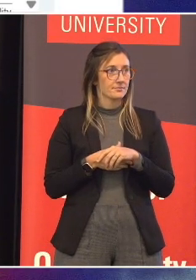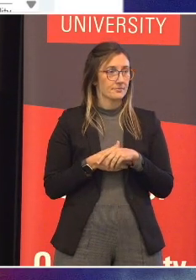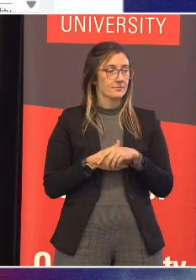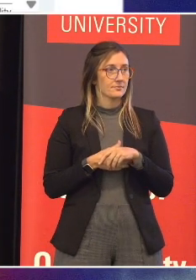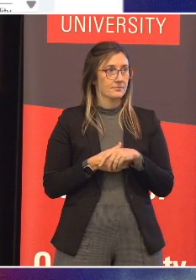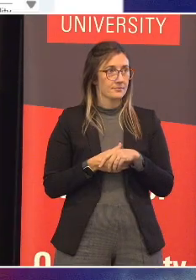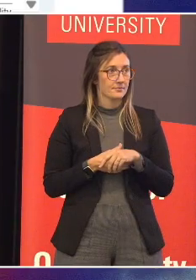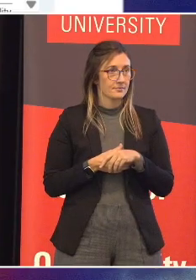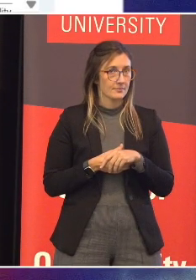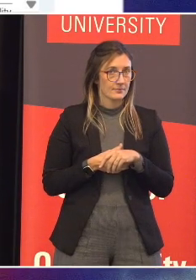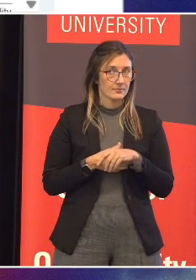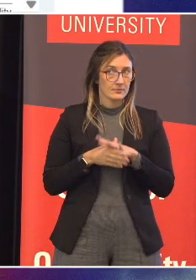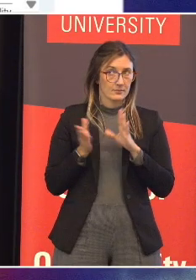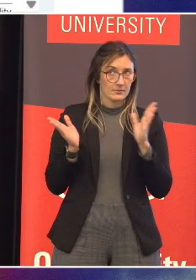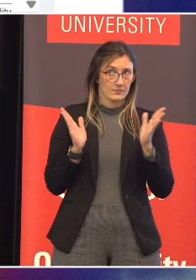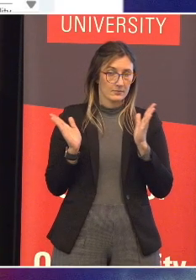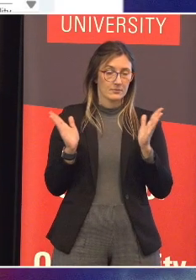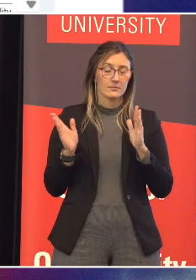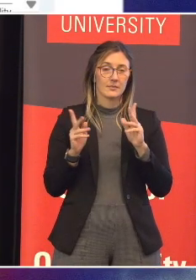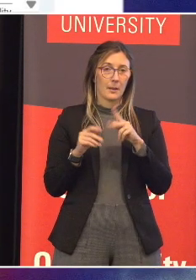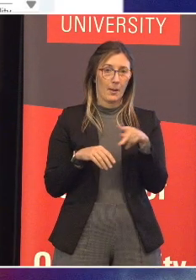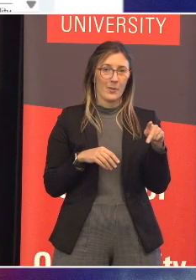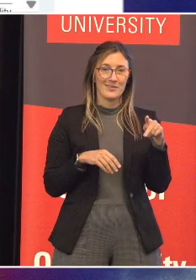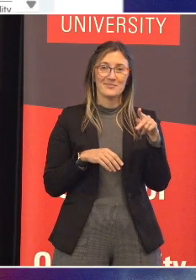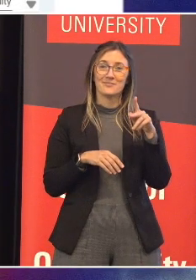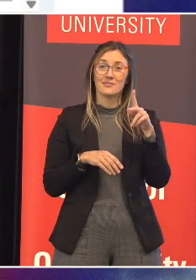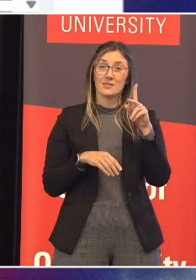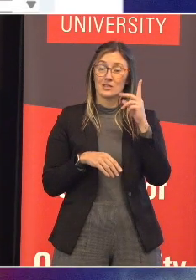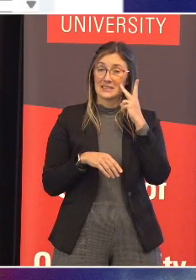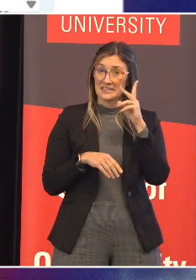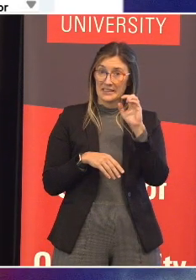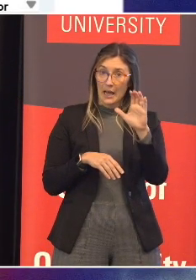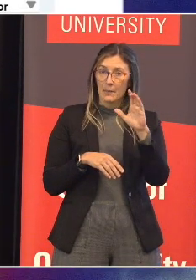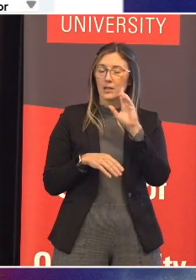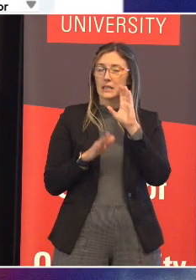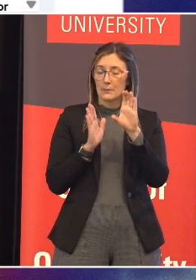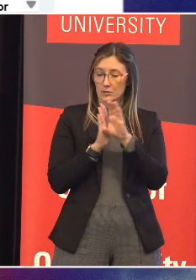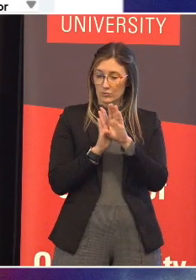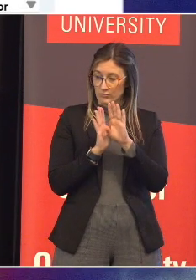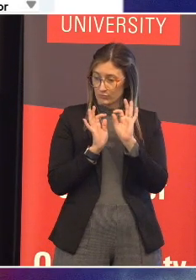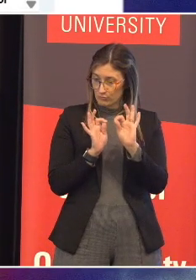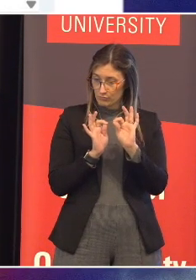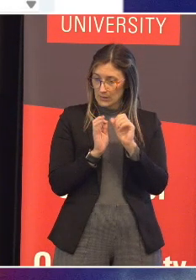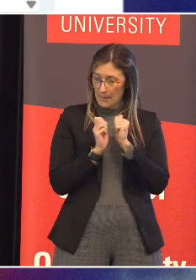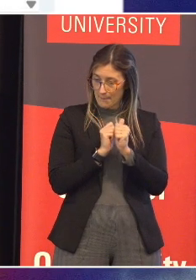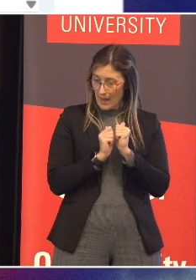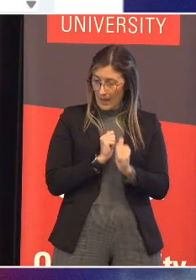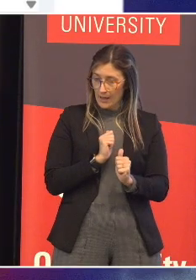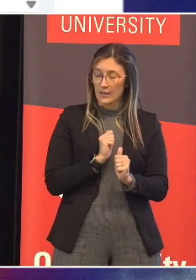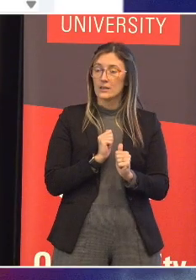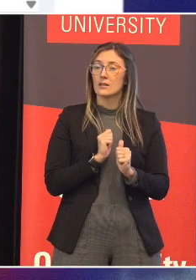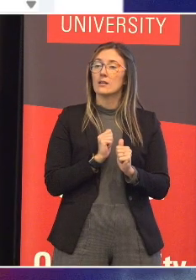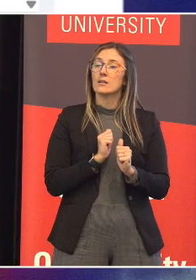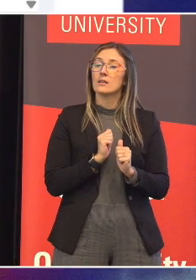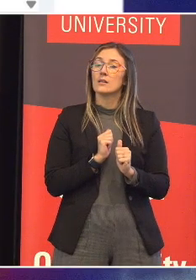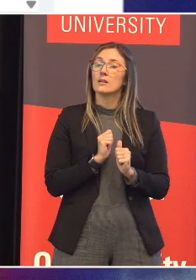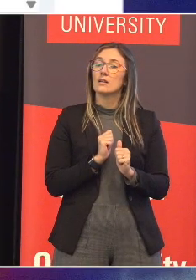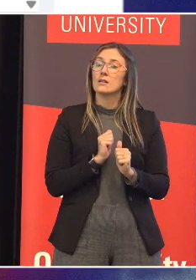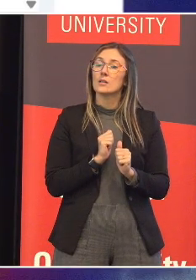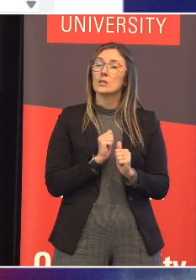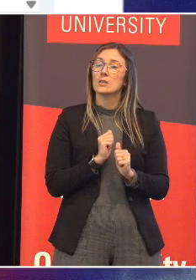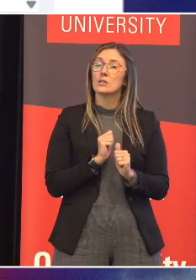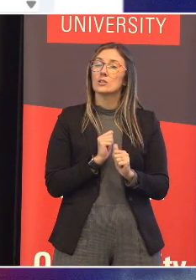document images are now checked out. And in a minute, I'll probably say we have 20 of